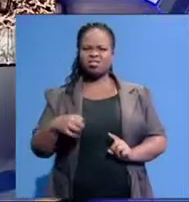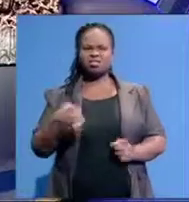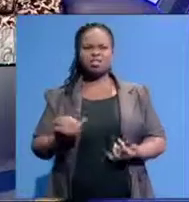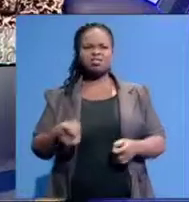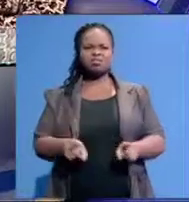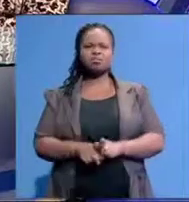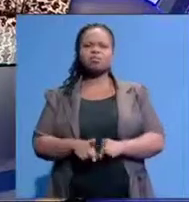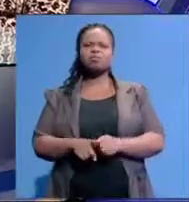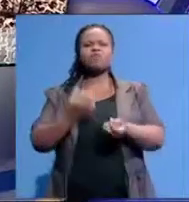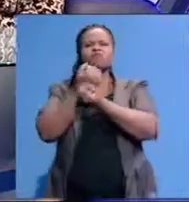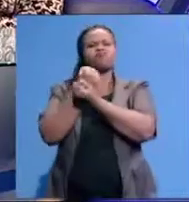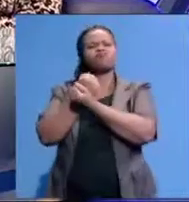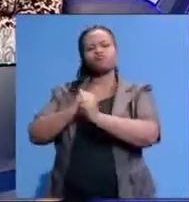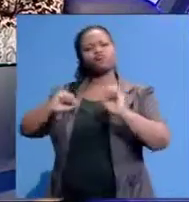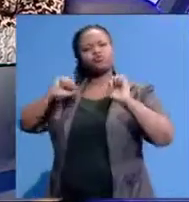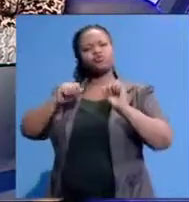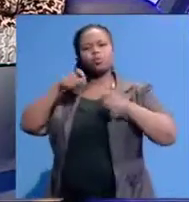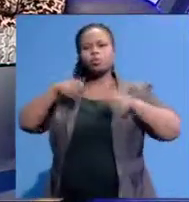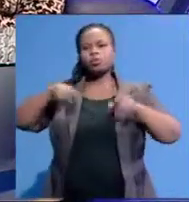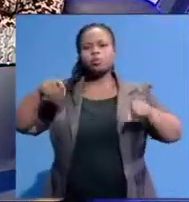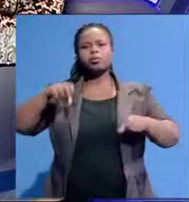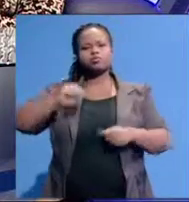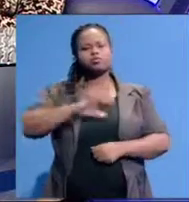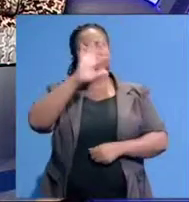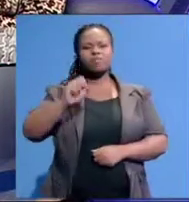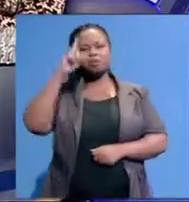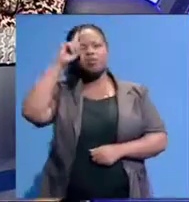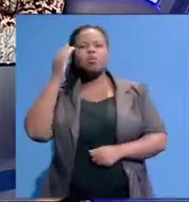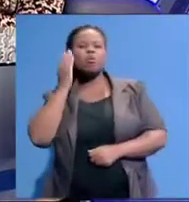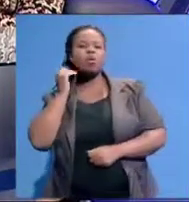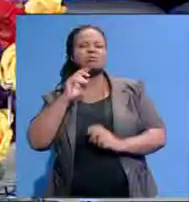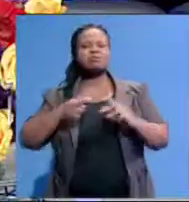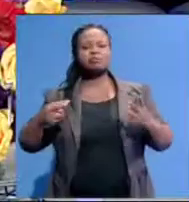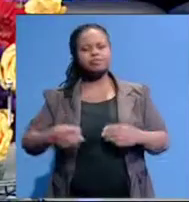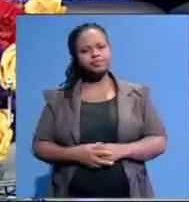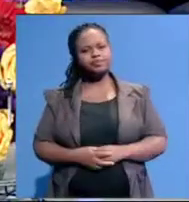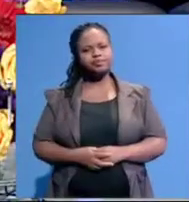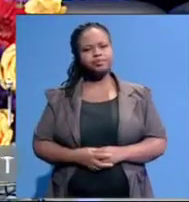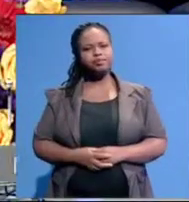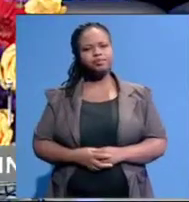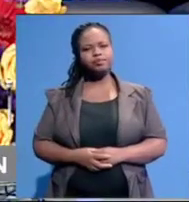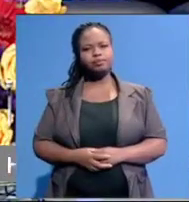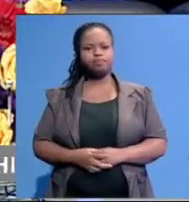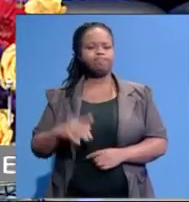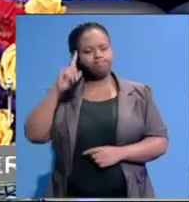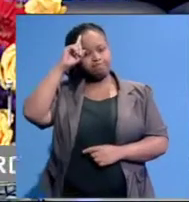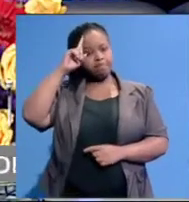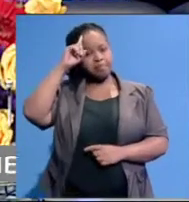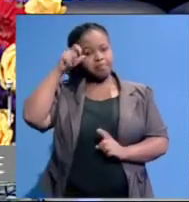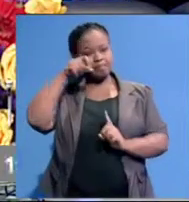the liberation of people of color around the world. Yeah. Well, look, I mean, Nelson